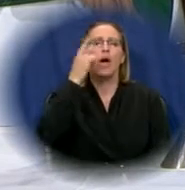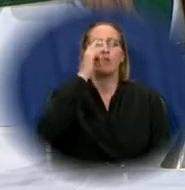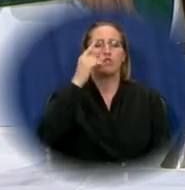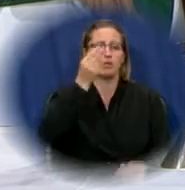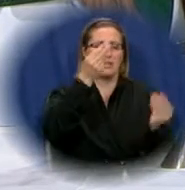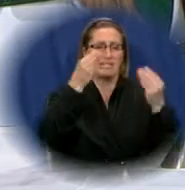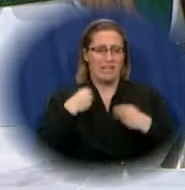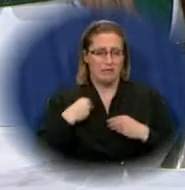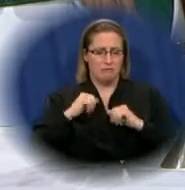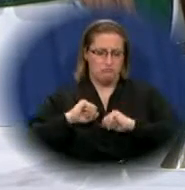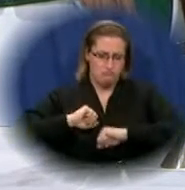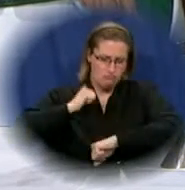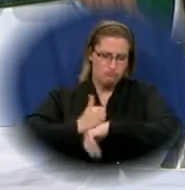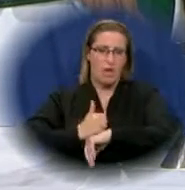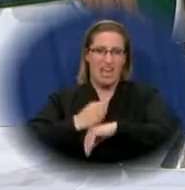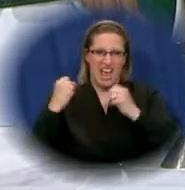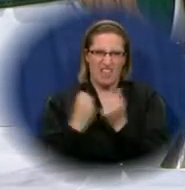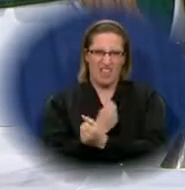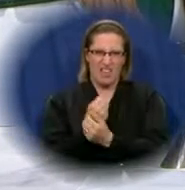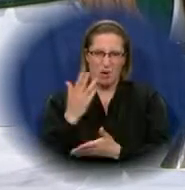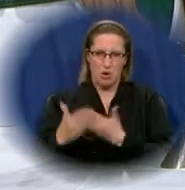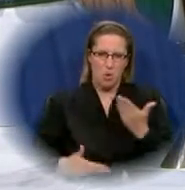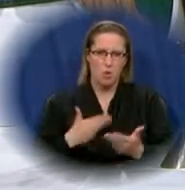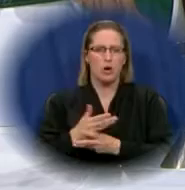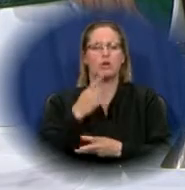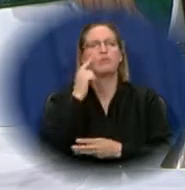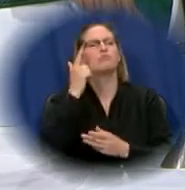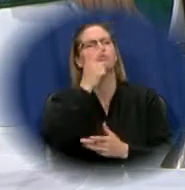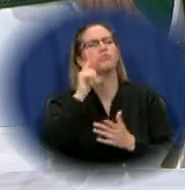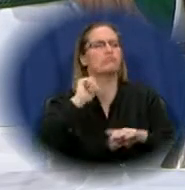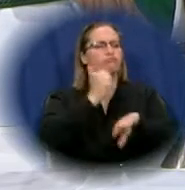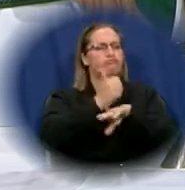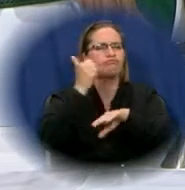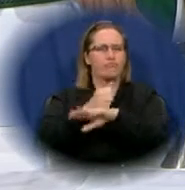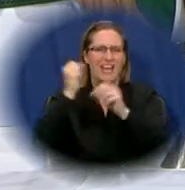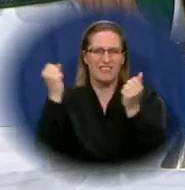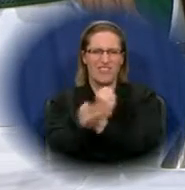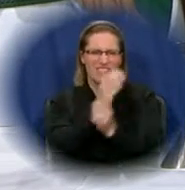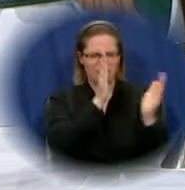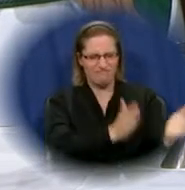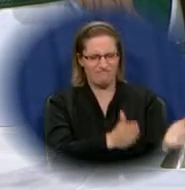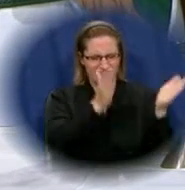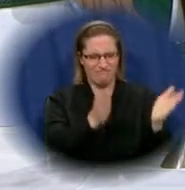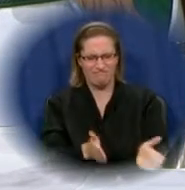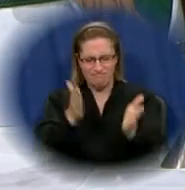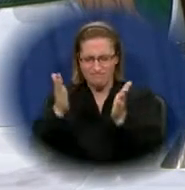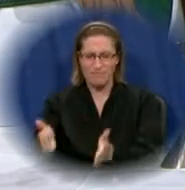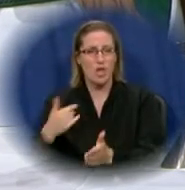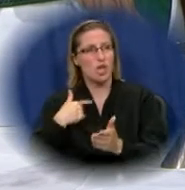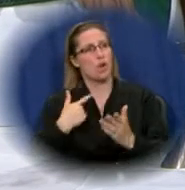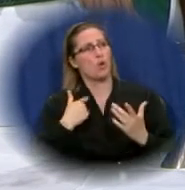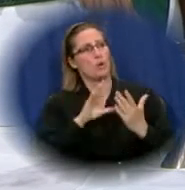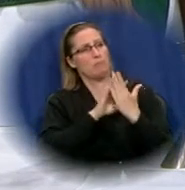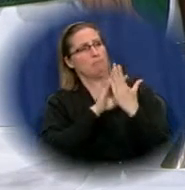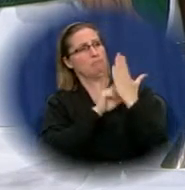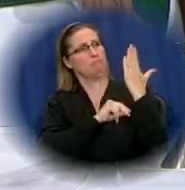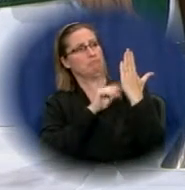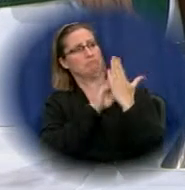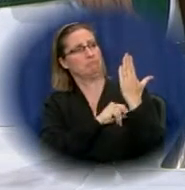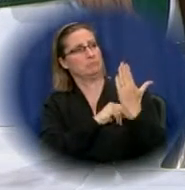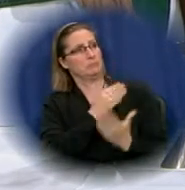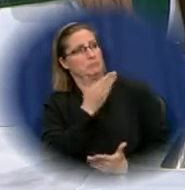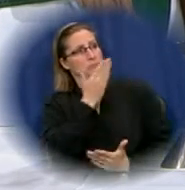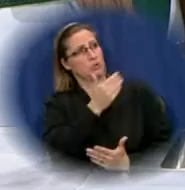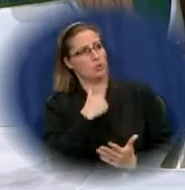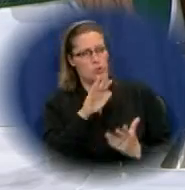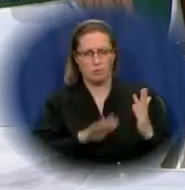of the world and have arranged the changing of times and seasons. You formed humankind in your own image and set humanity over the whole world